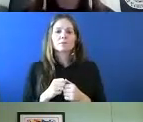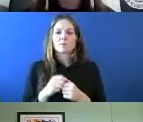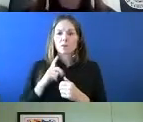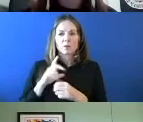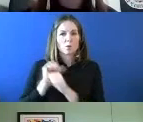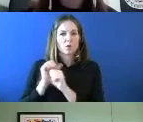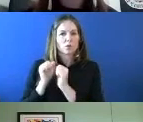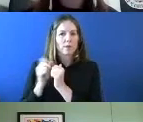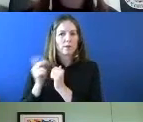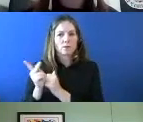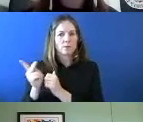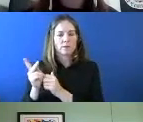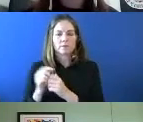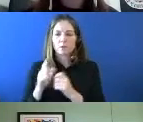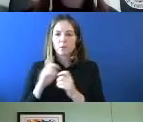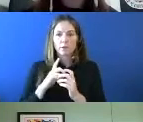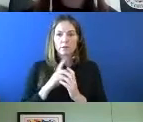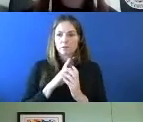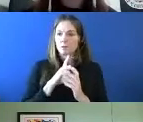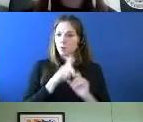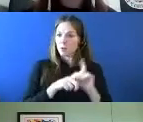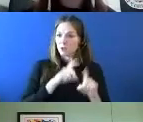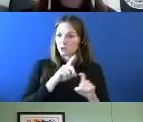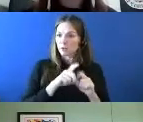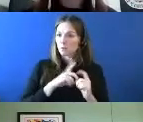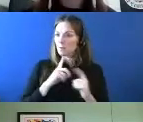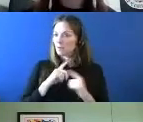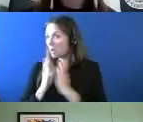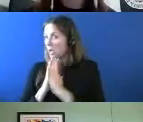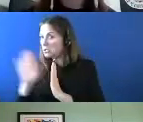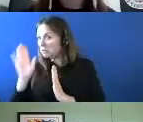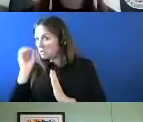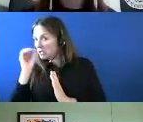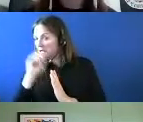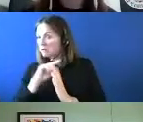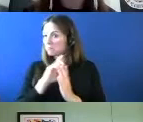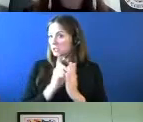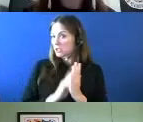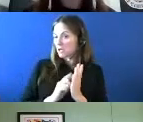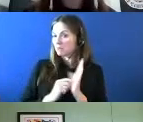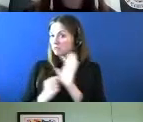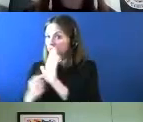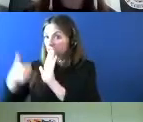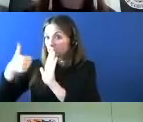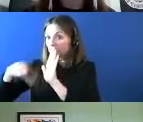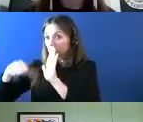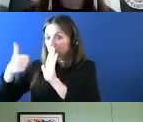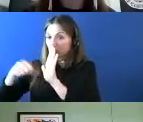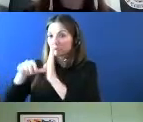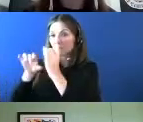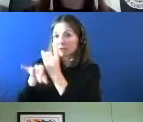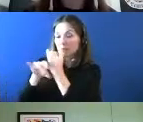process, right? We designed our question guideline for the talking circle, and we brought it to the elders and made sure to get